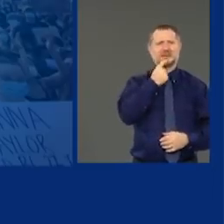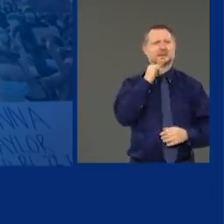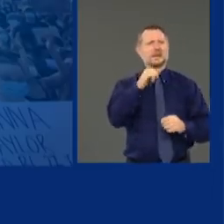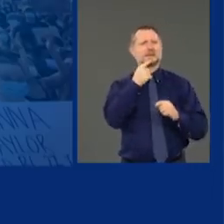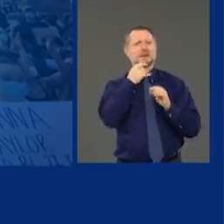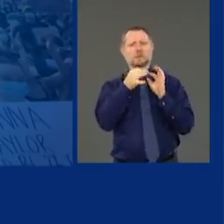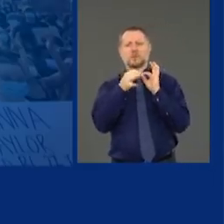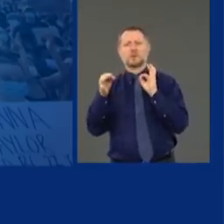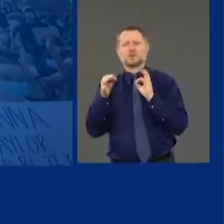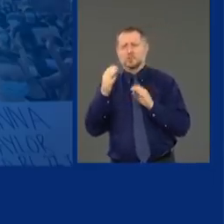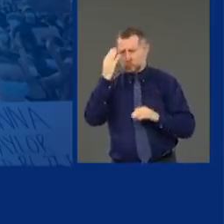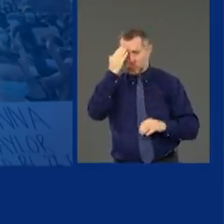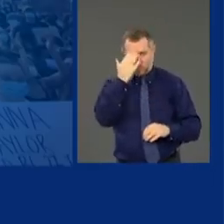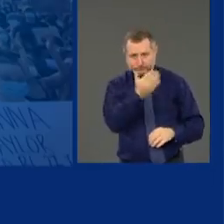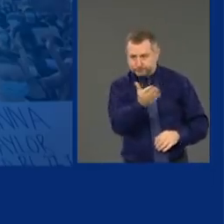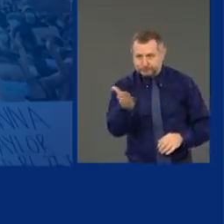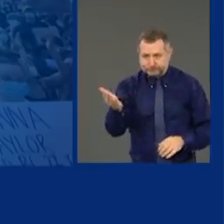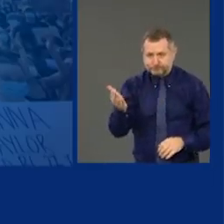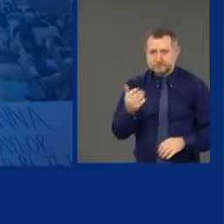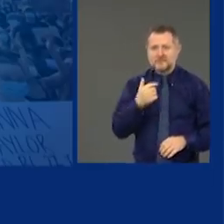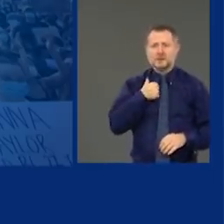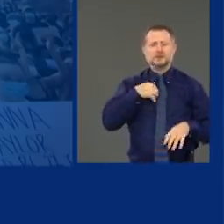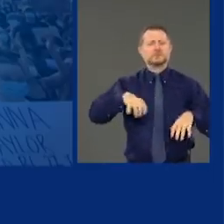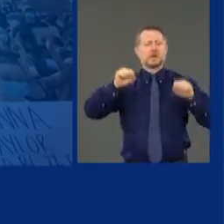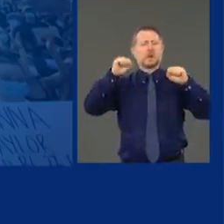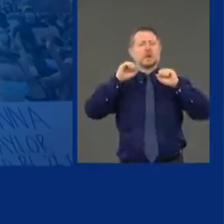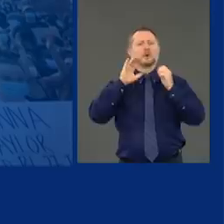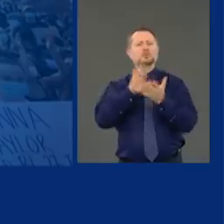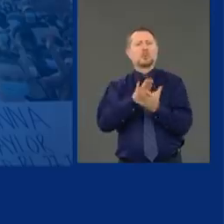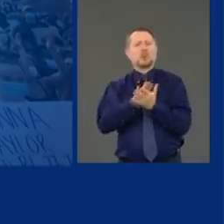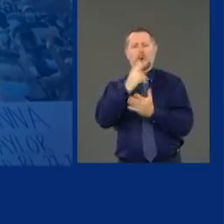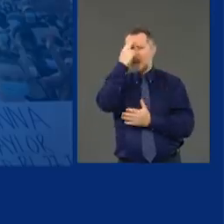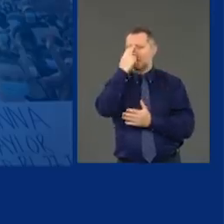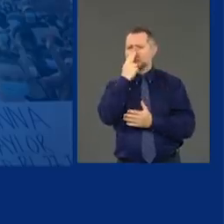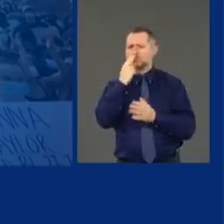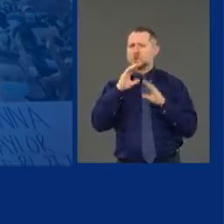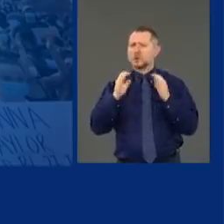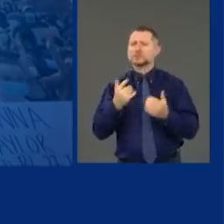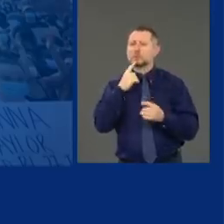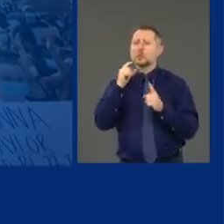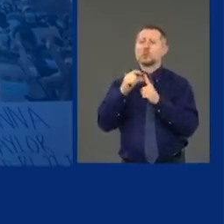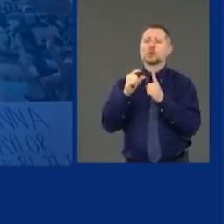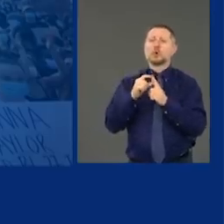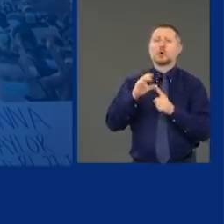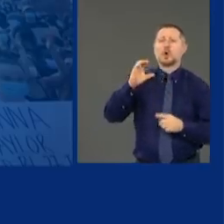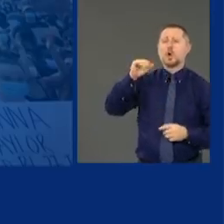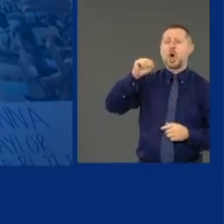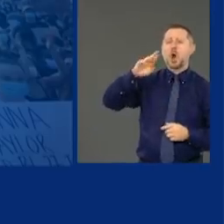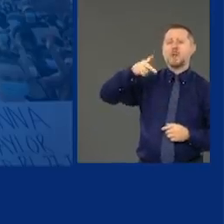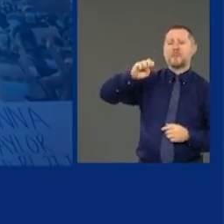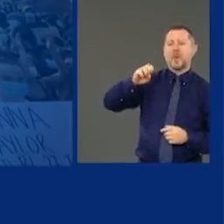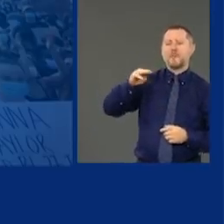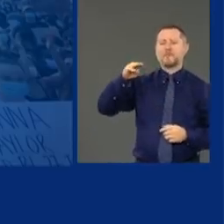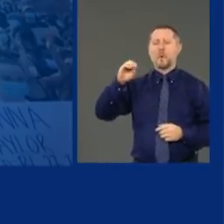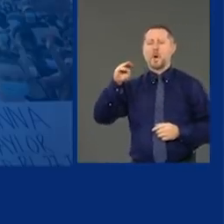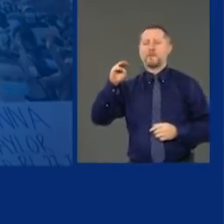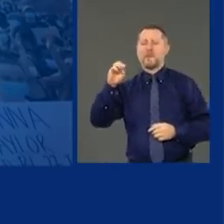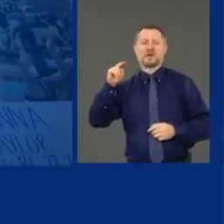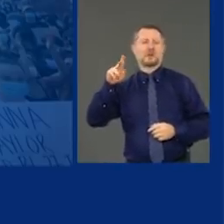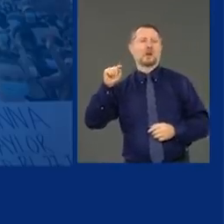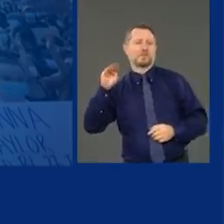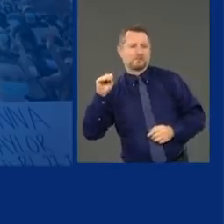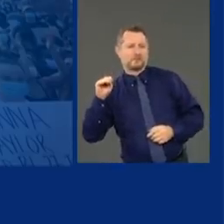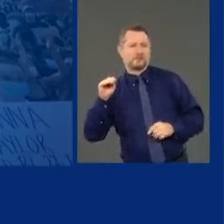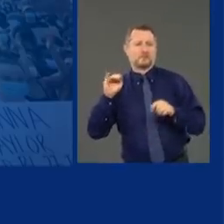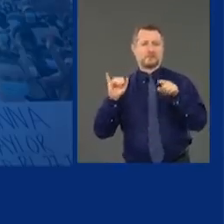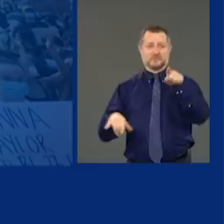Nobody knows. I took Latin, I should know. Carpe momentum is my Latin translation. I took Latin in high